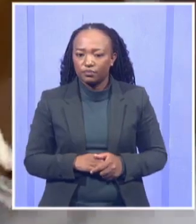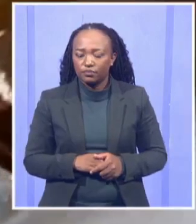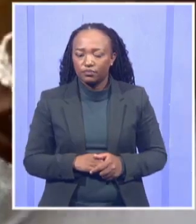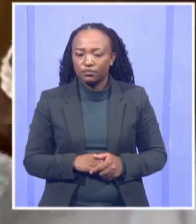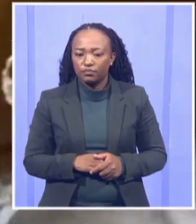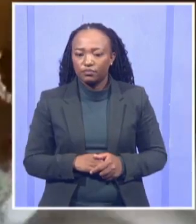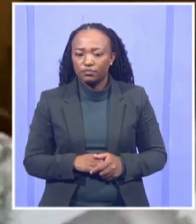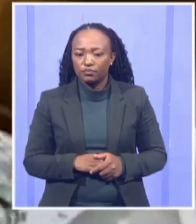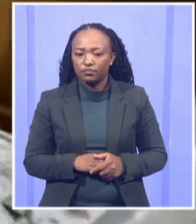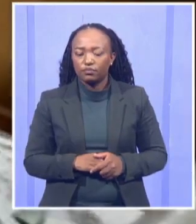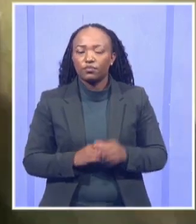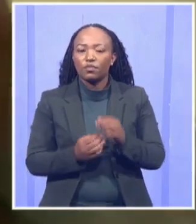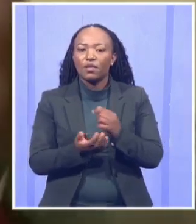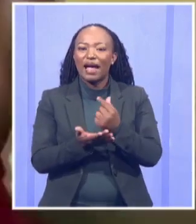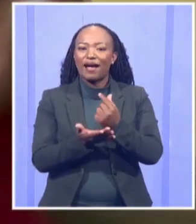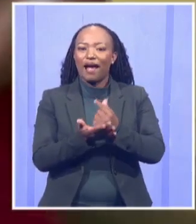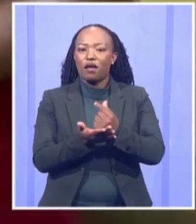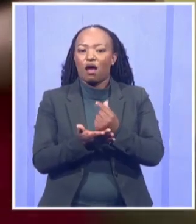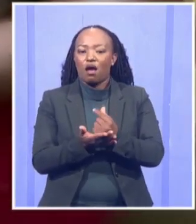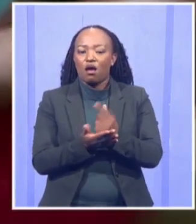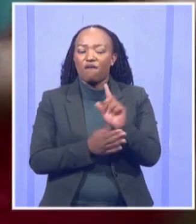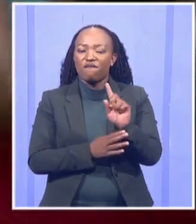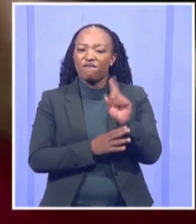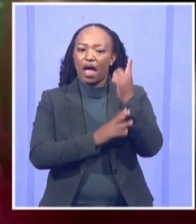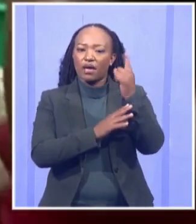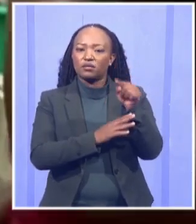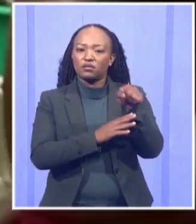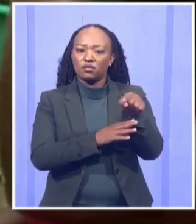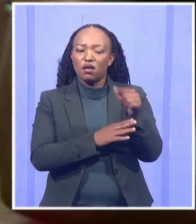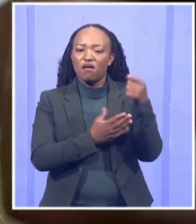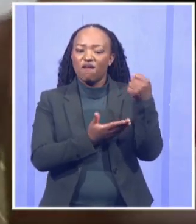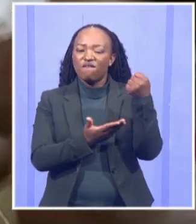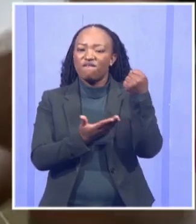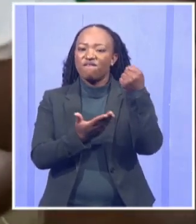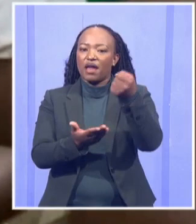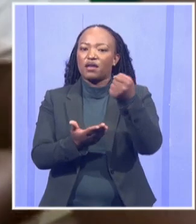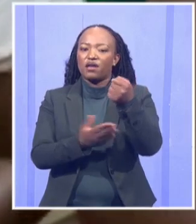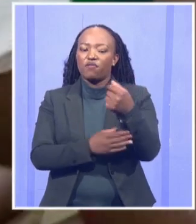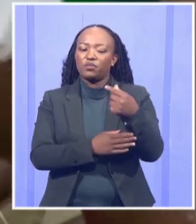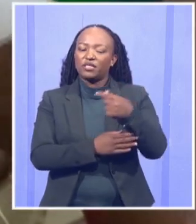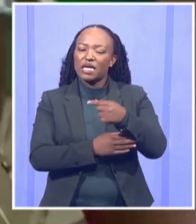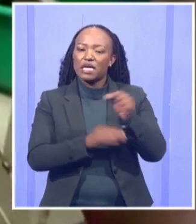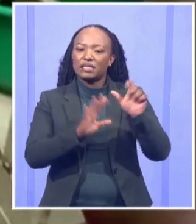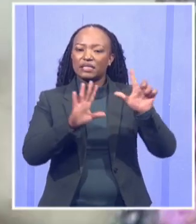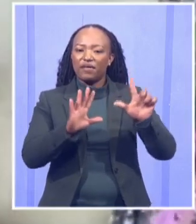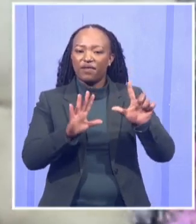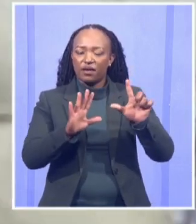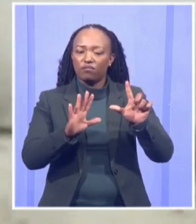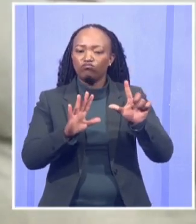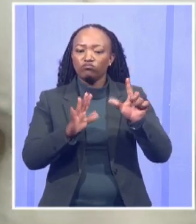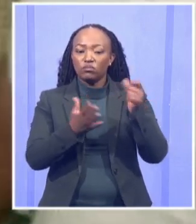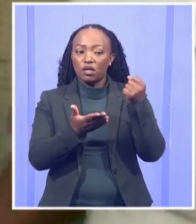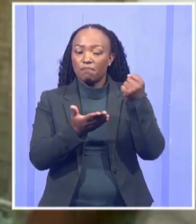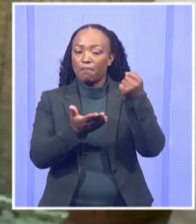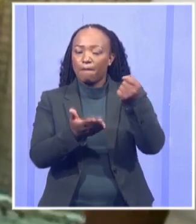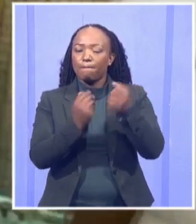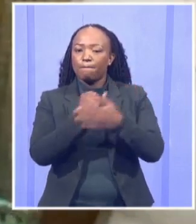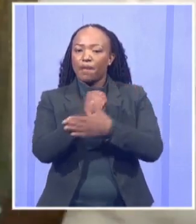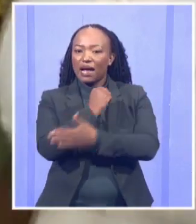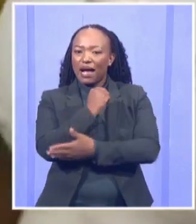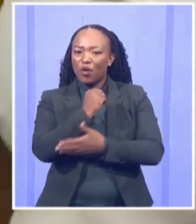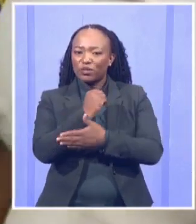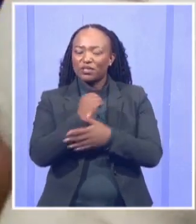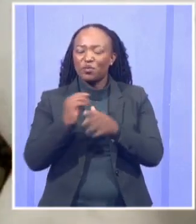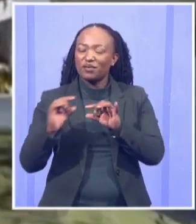Ghana is set to be one of the first recipients of funding from a G7 initiative to provide funding to countries suffering